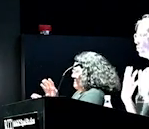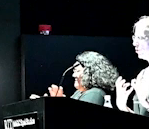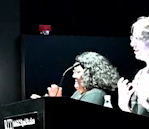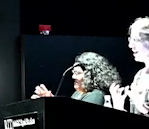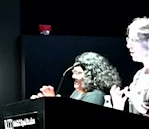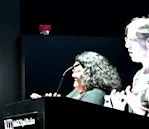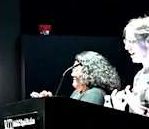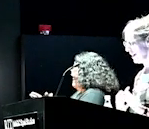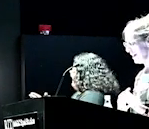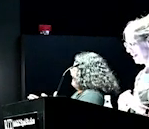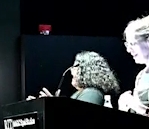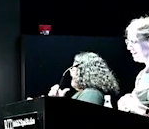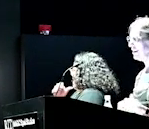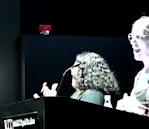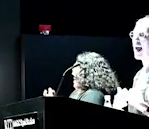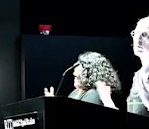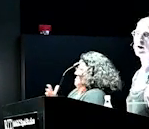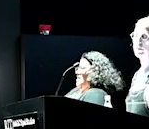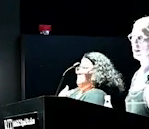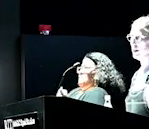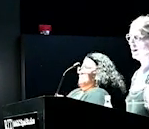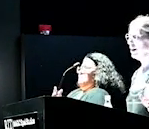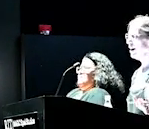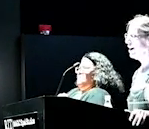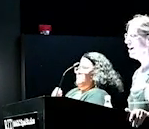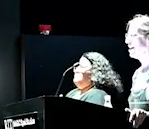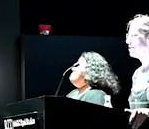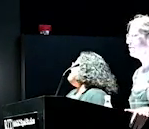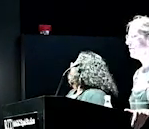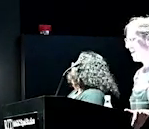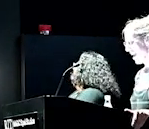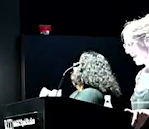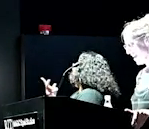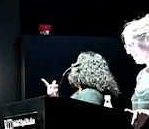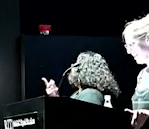the emotion that he wanted, he said, add a puppy.